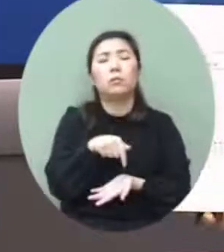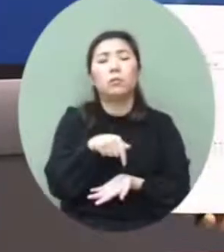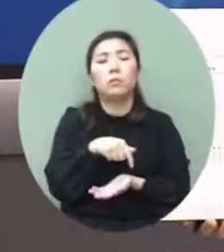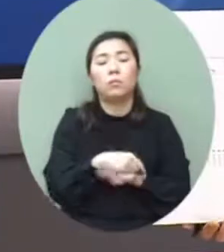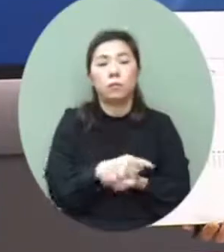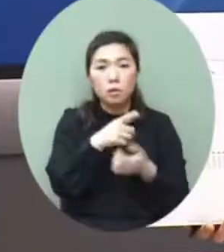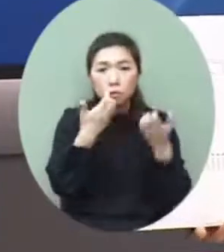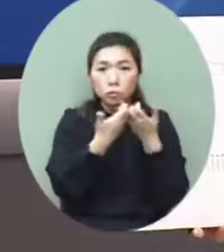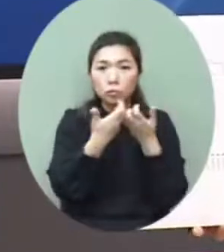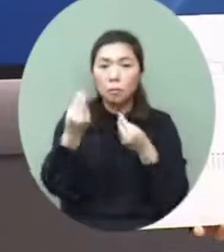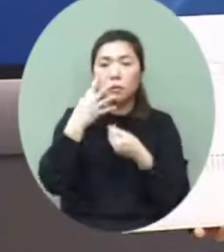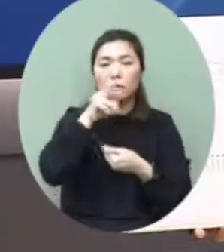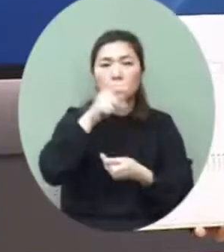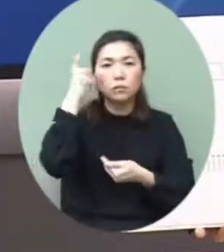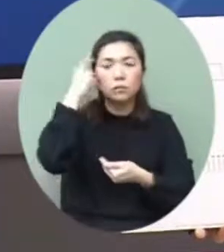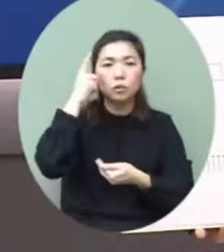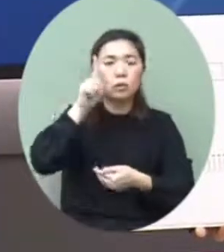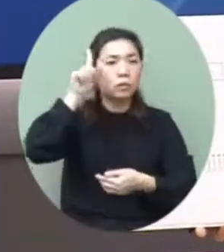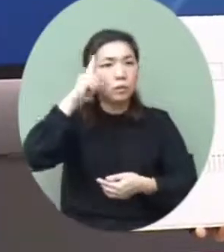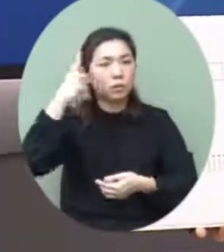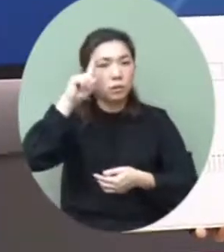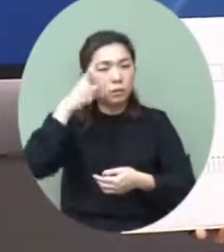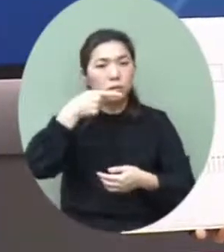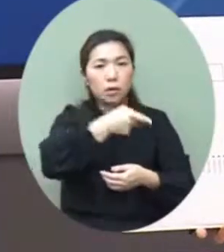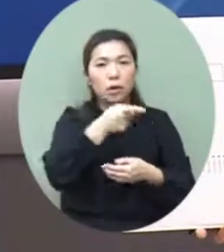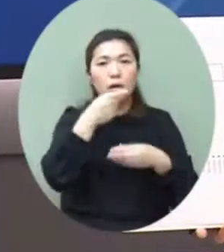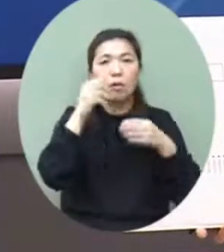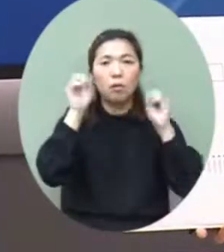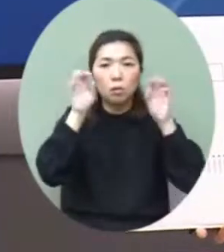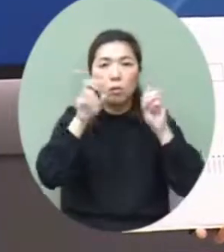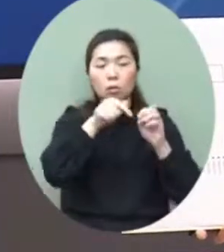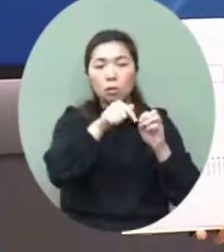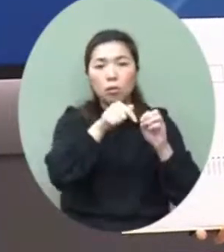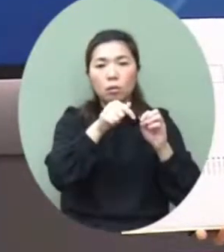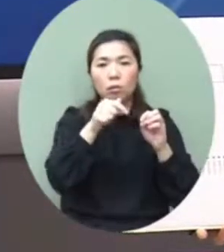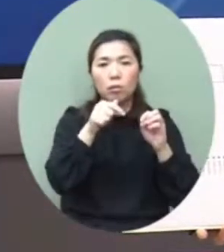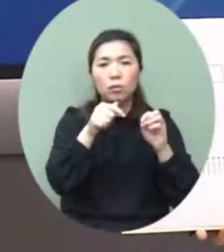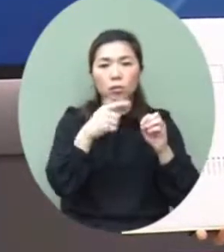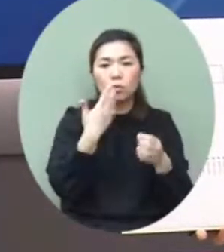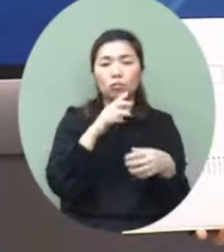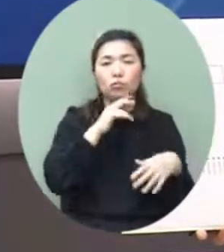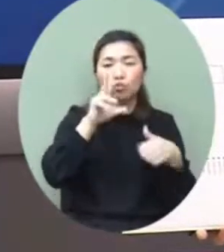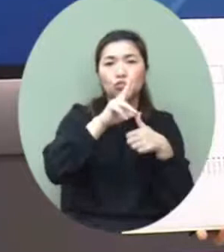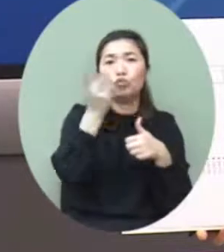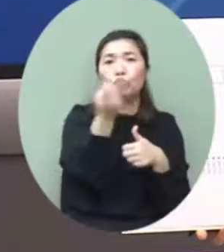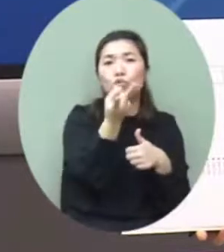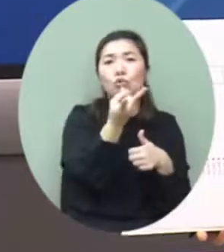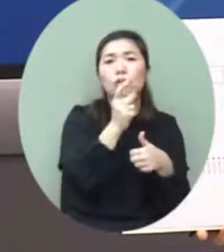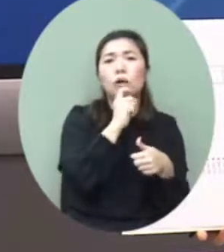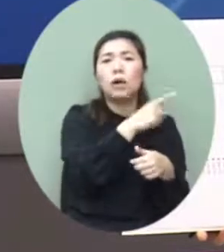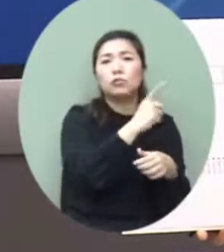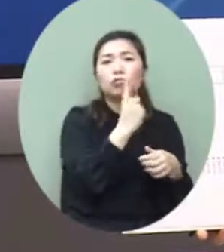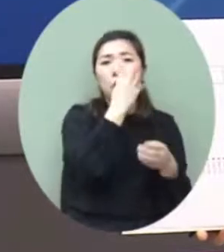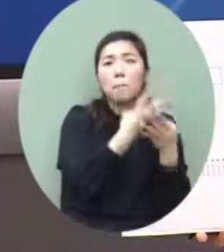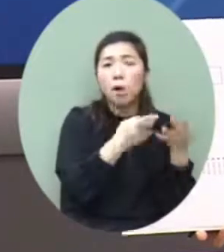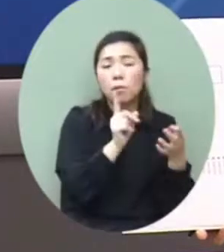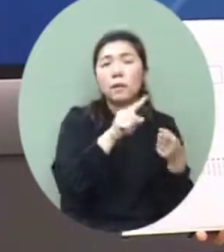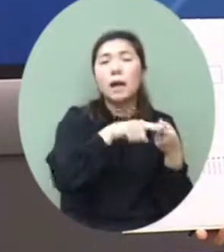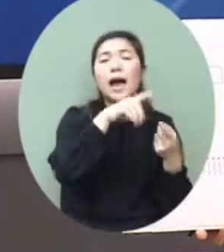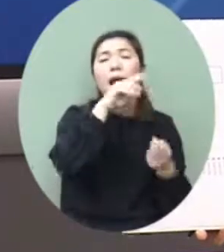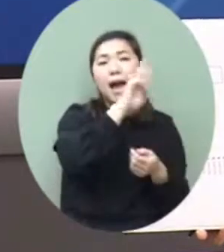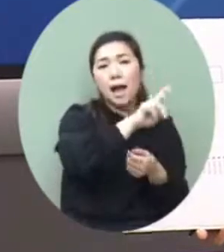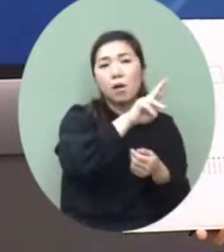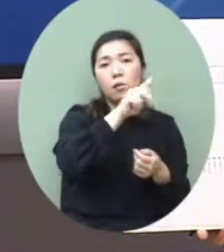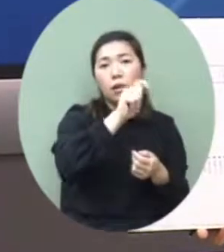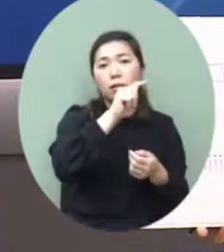These figures were very useful to us because we were able to see the number of cases reported